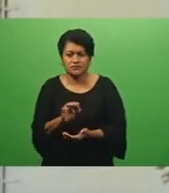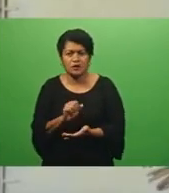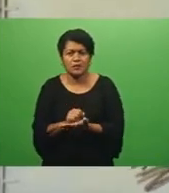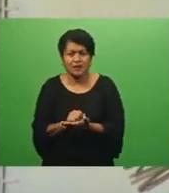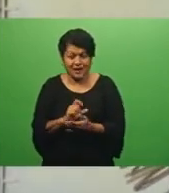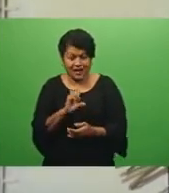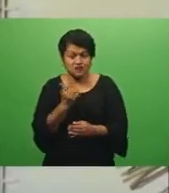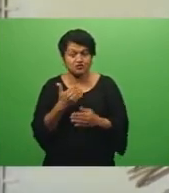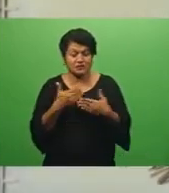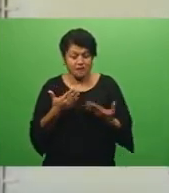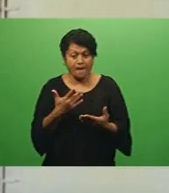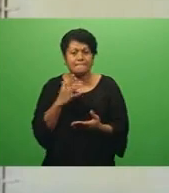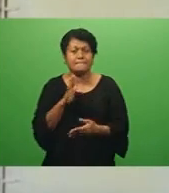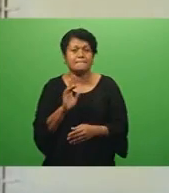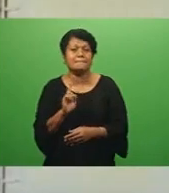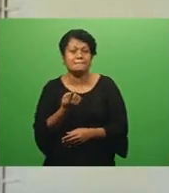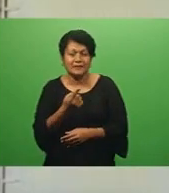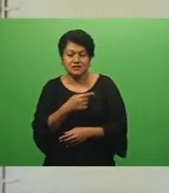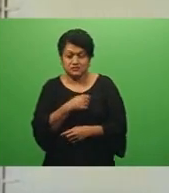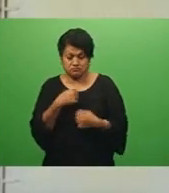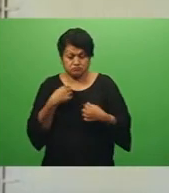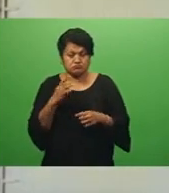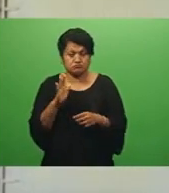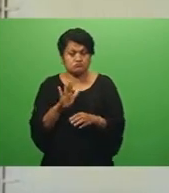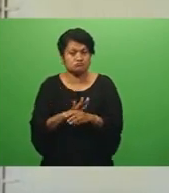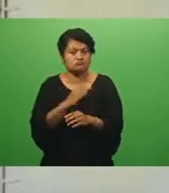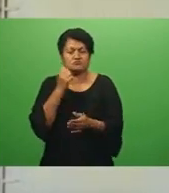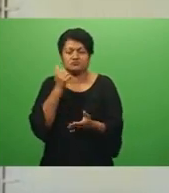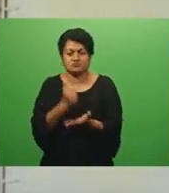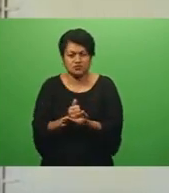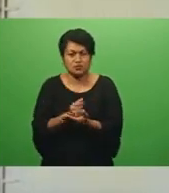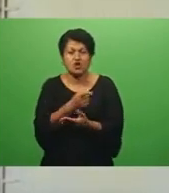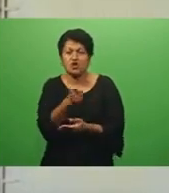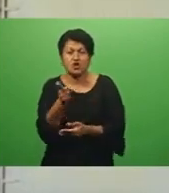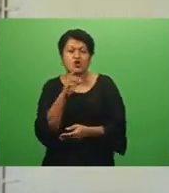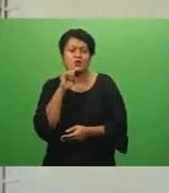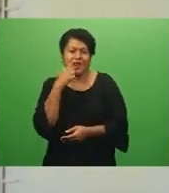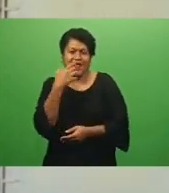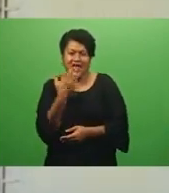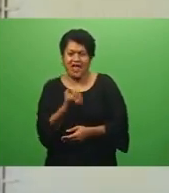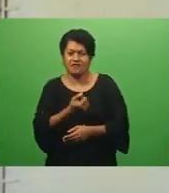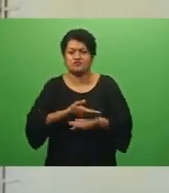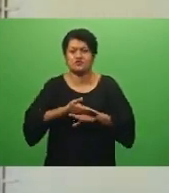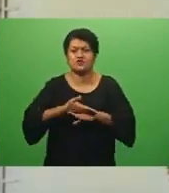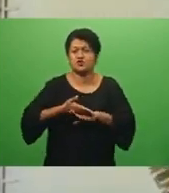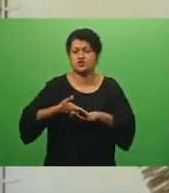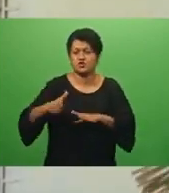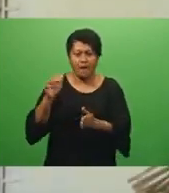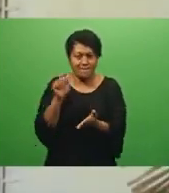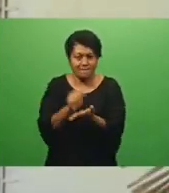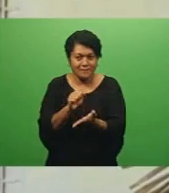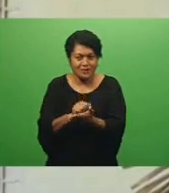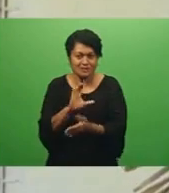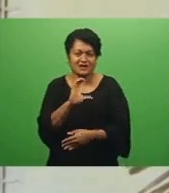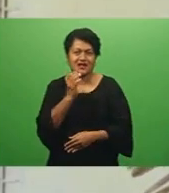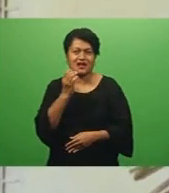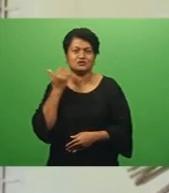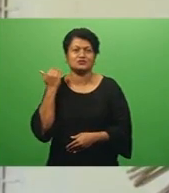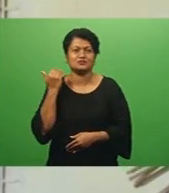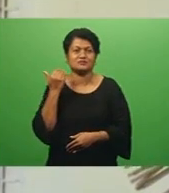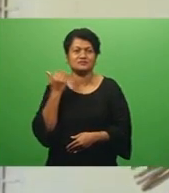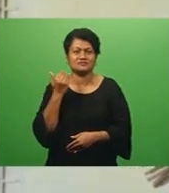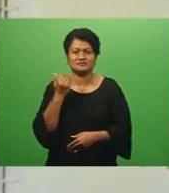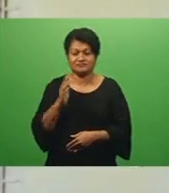you that you will have a new, fully fledged school facilities in the area that's